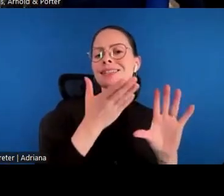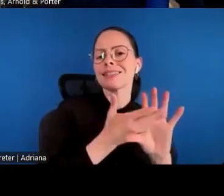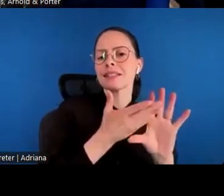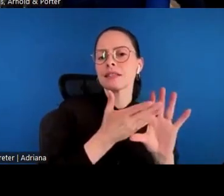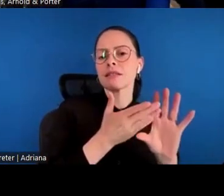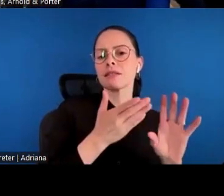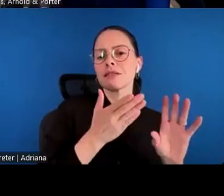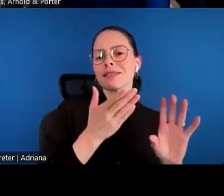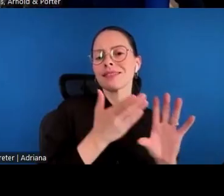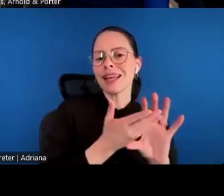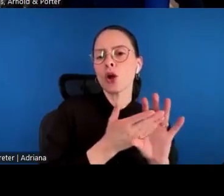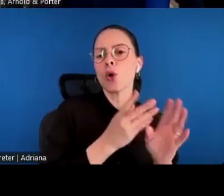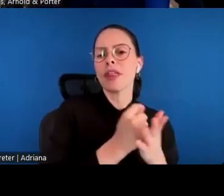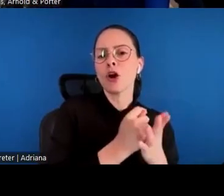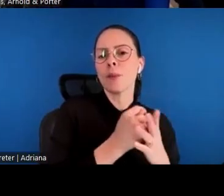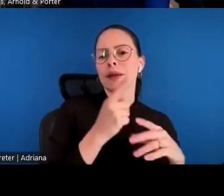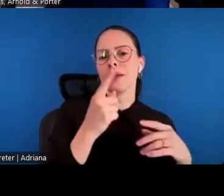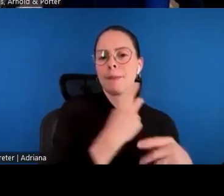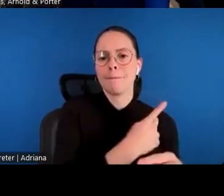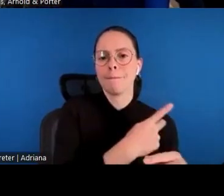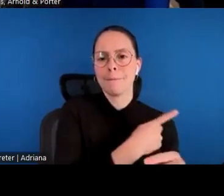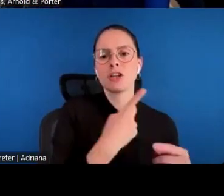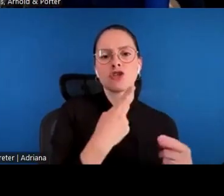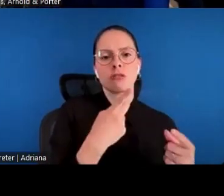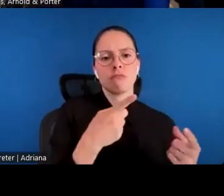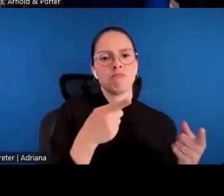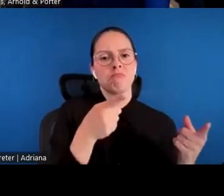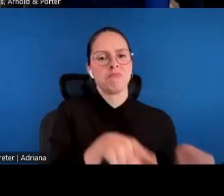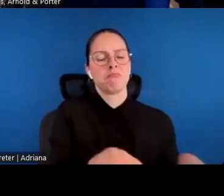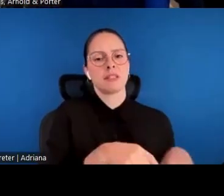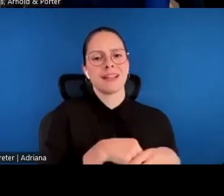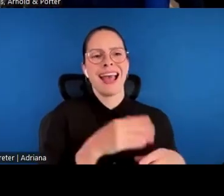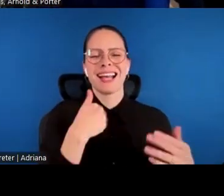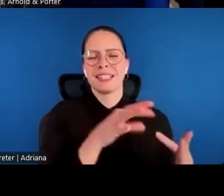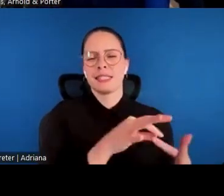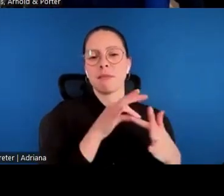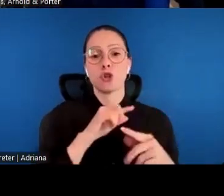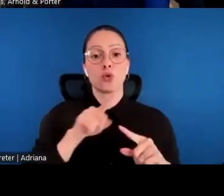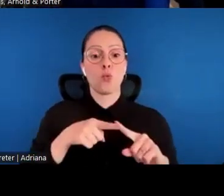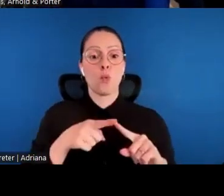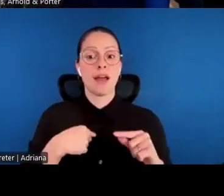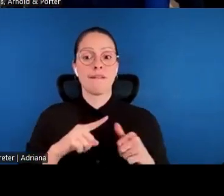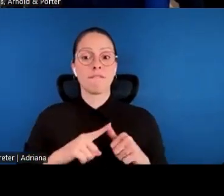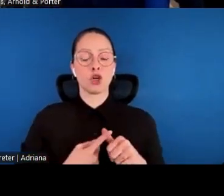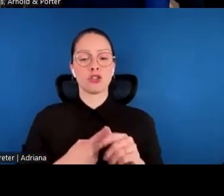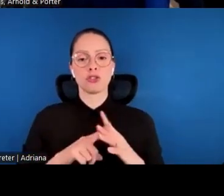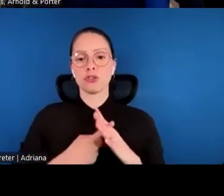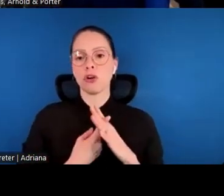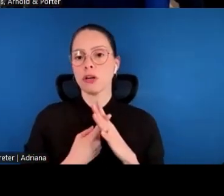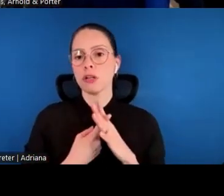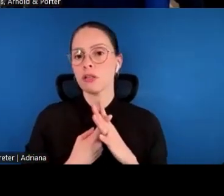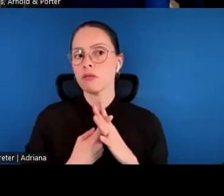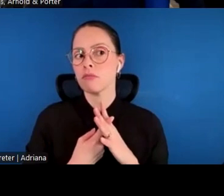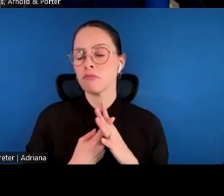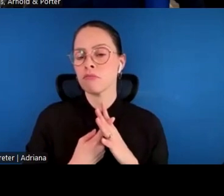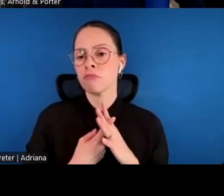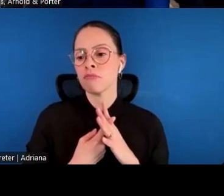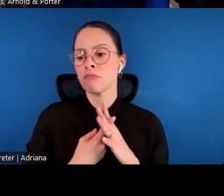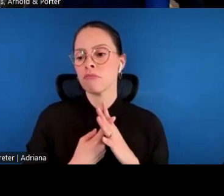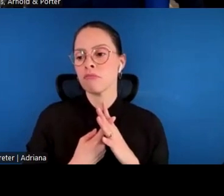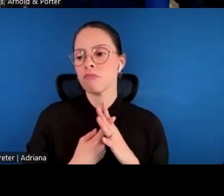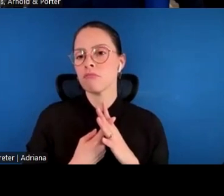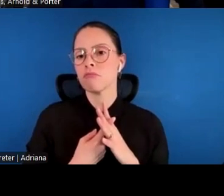exist. It has exceptions. When I first started to